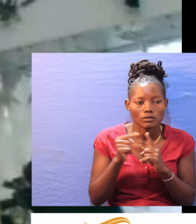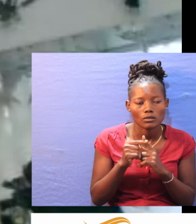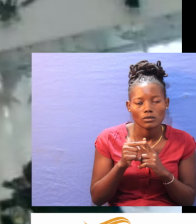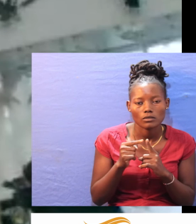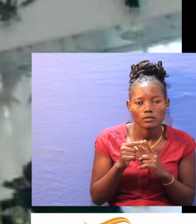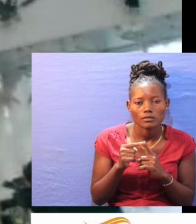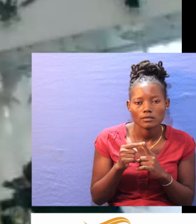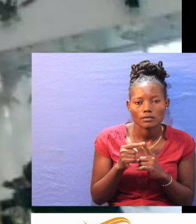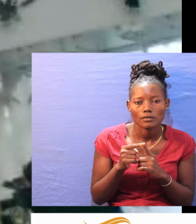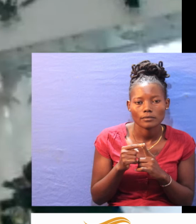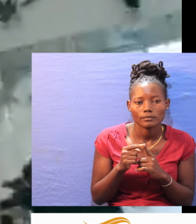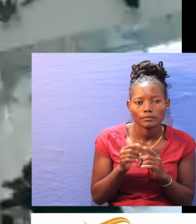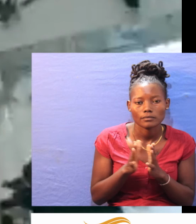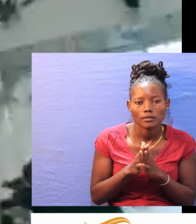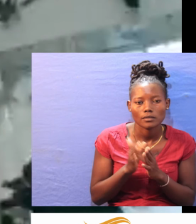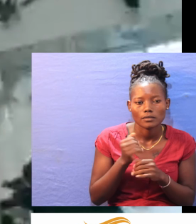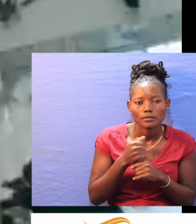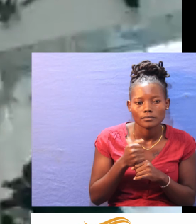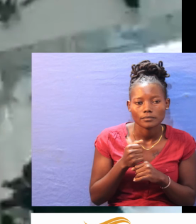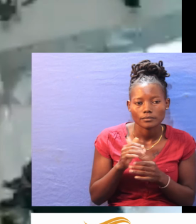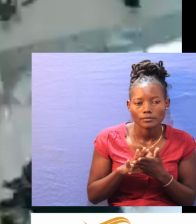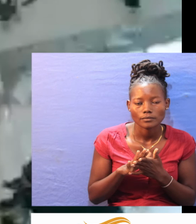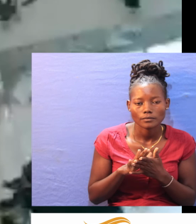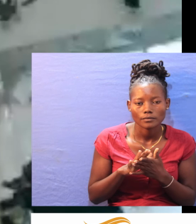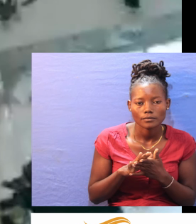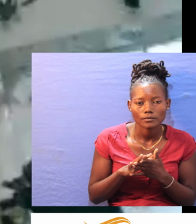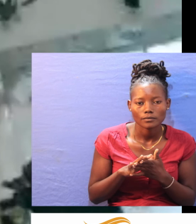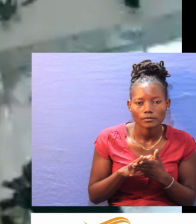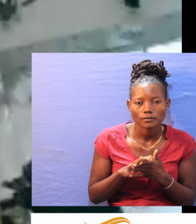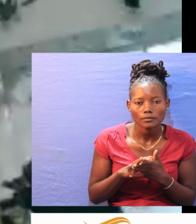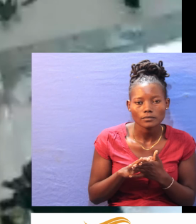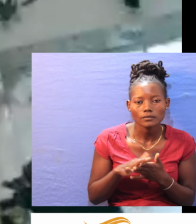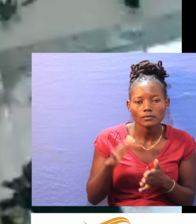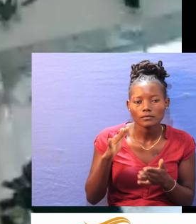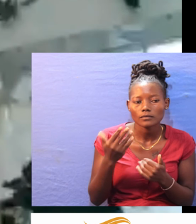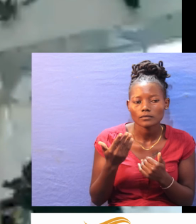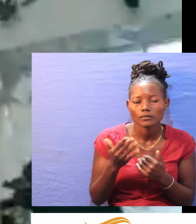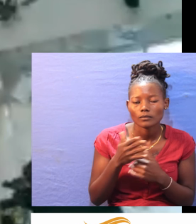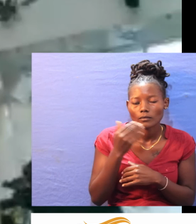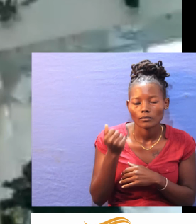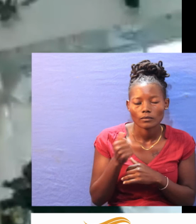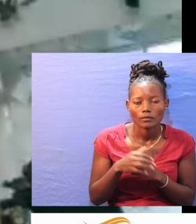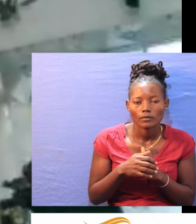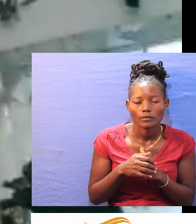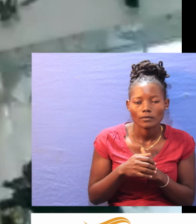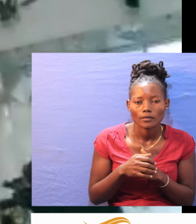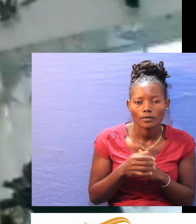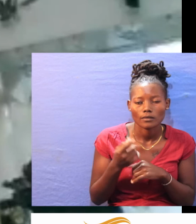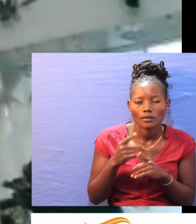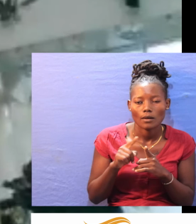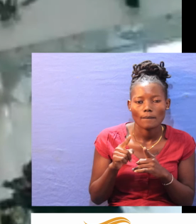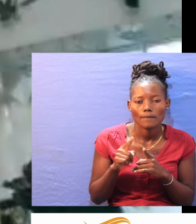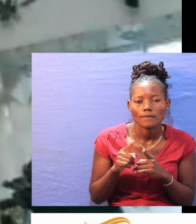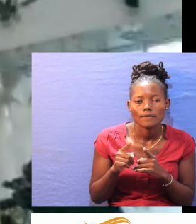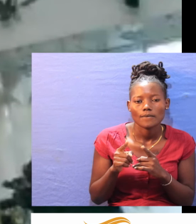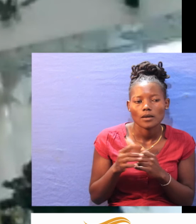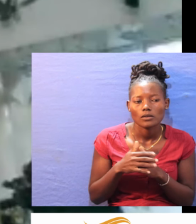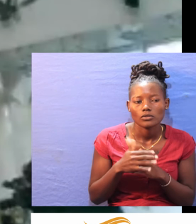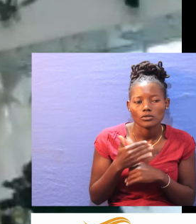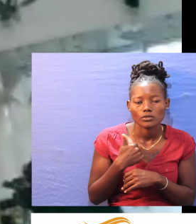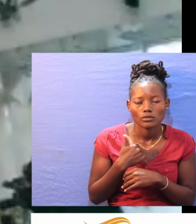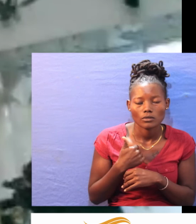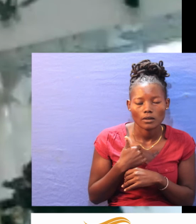them moderately and, make them a little difficult, make them work for it. And, but you still have to